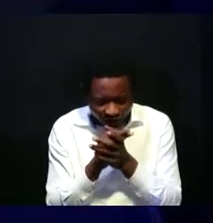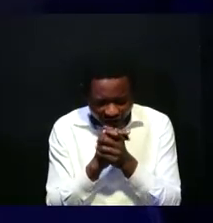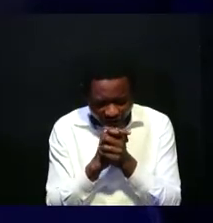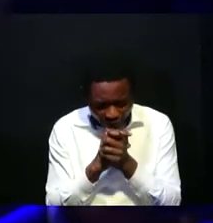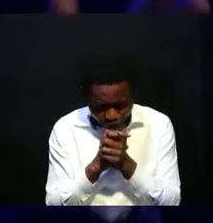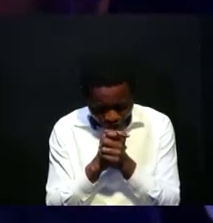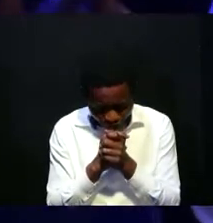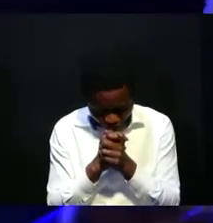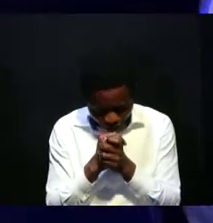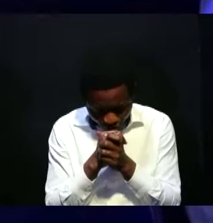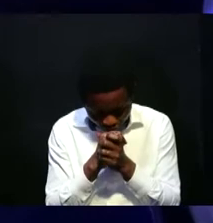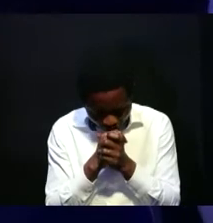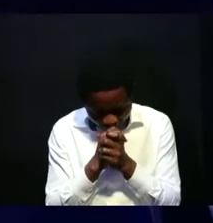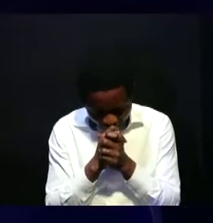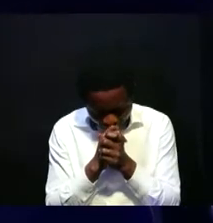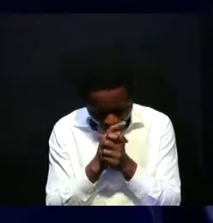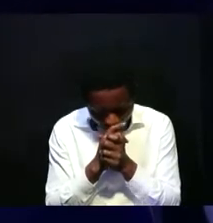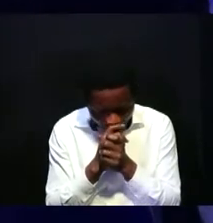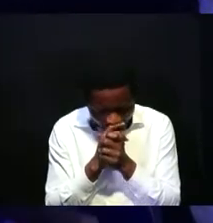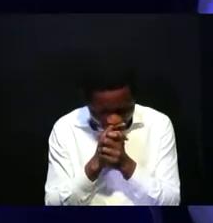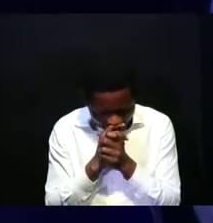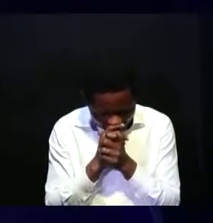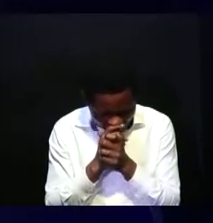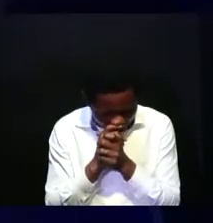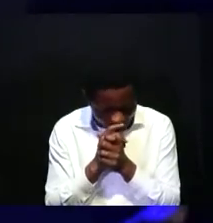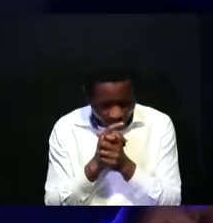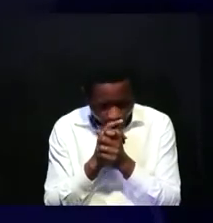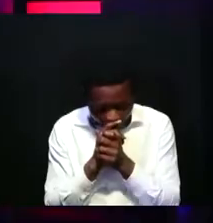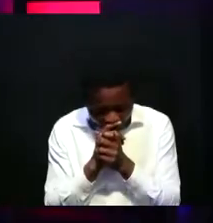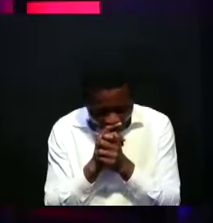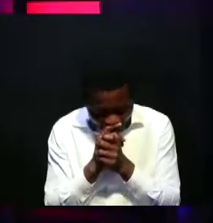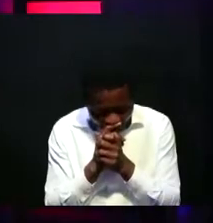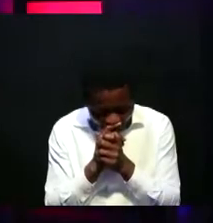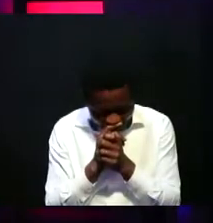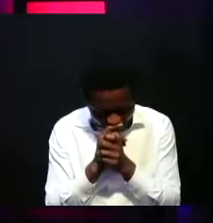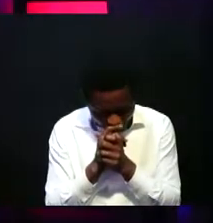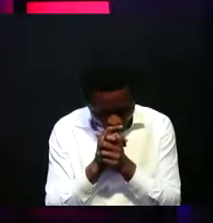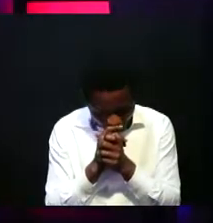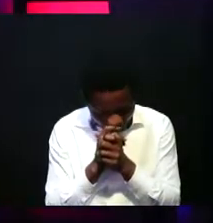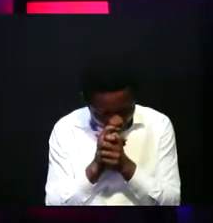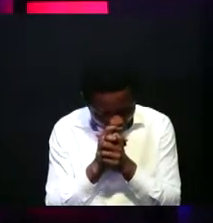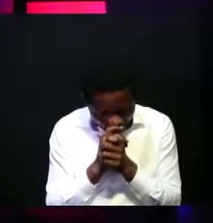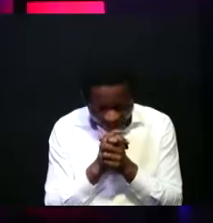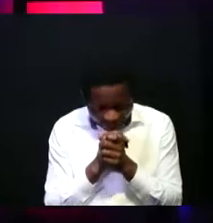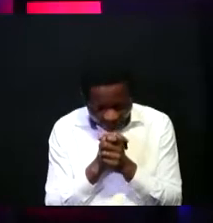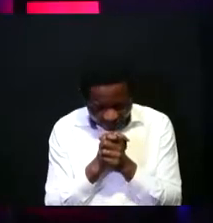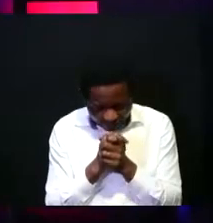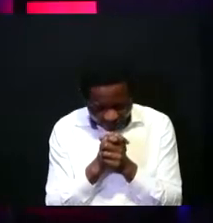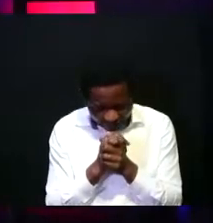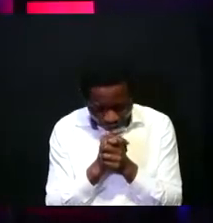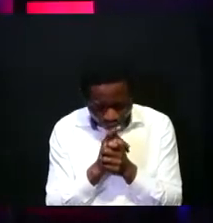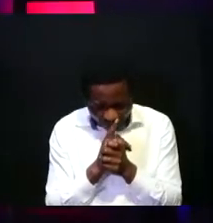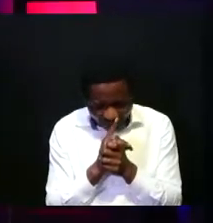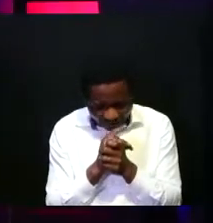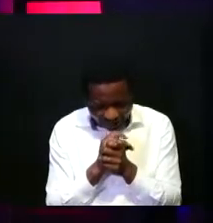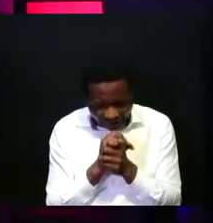children unto the parents. And may you turn the hearts of the parents even unto the delinquent children, O God. May you bring